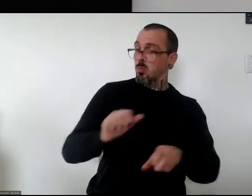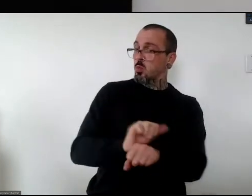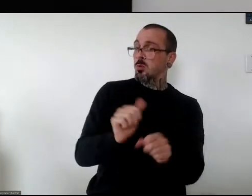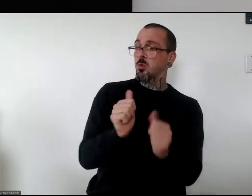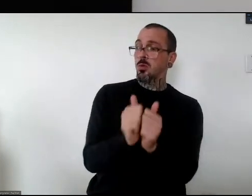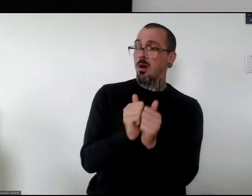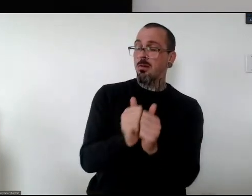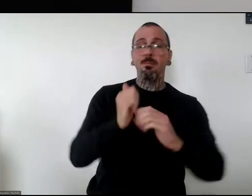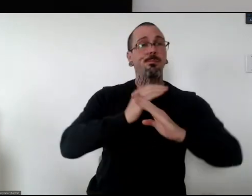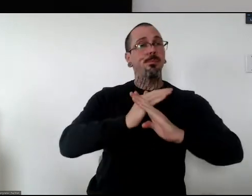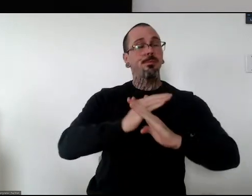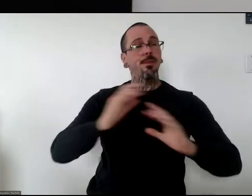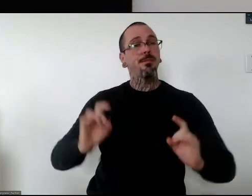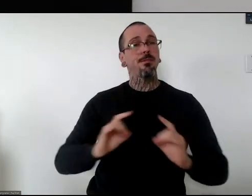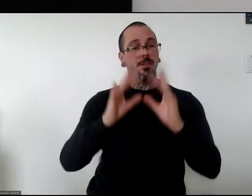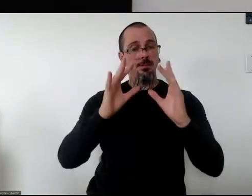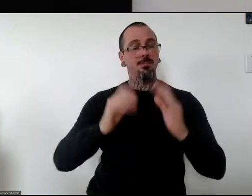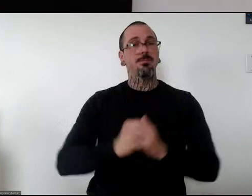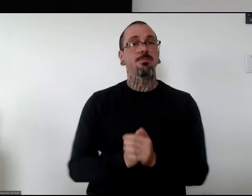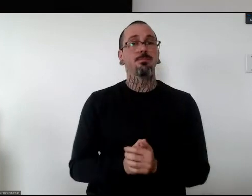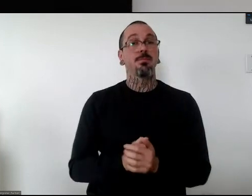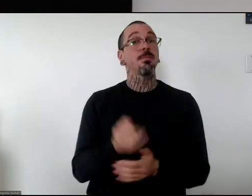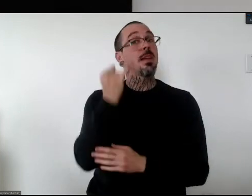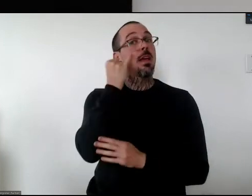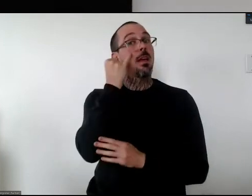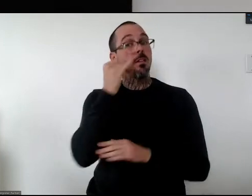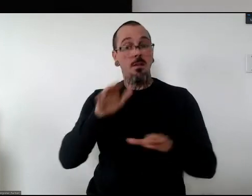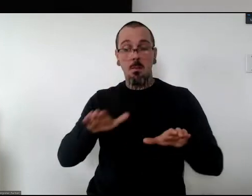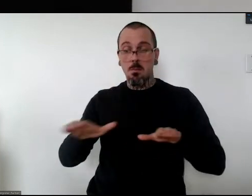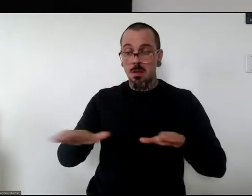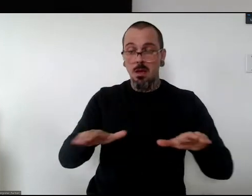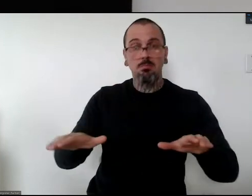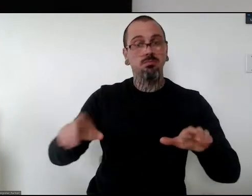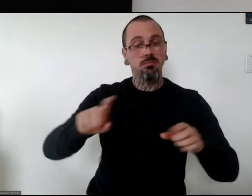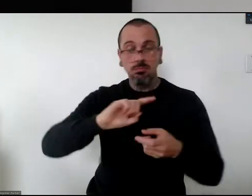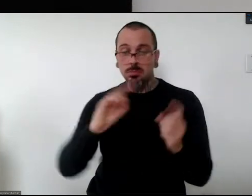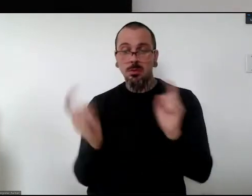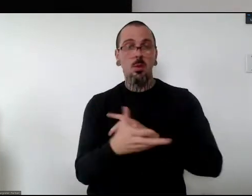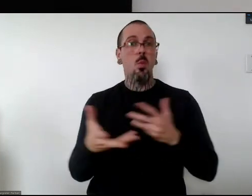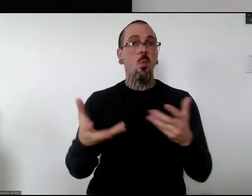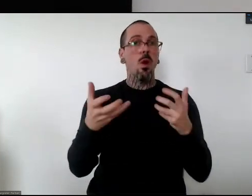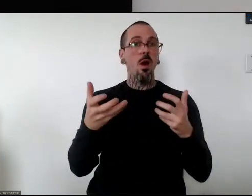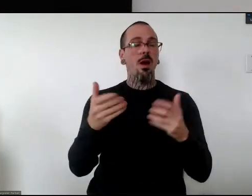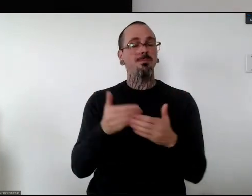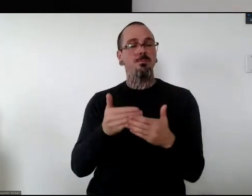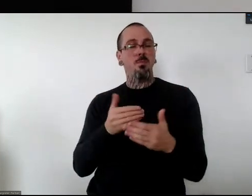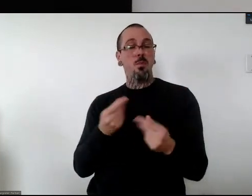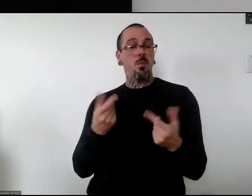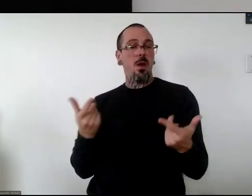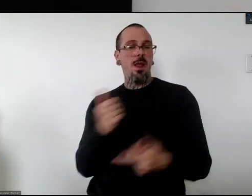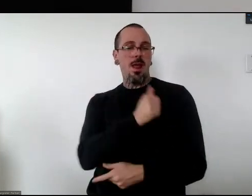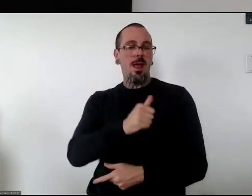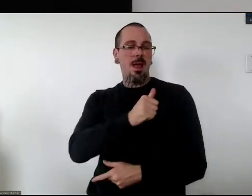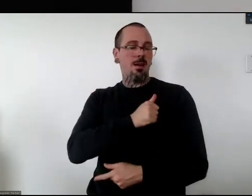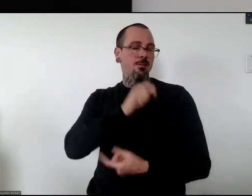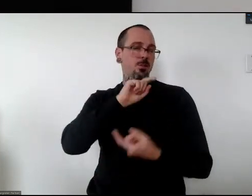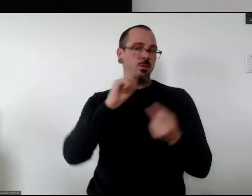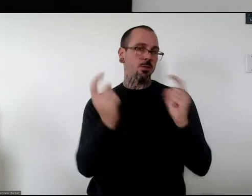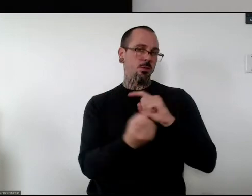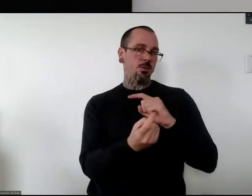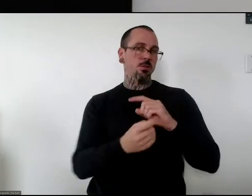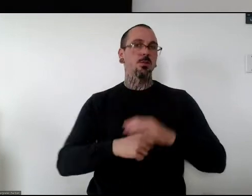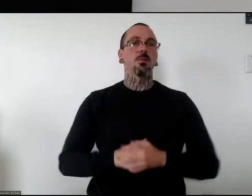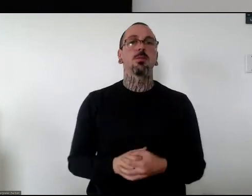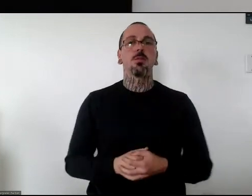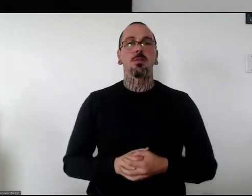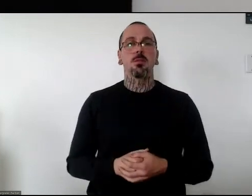in behavior, we must first change attitudes. There is a lack of programming for men and boys appropriate